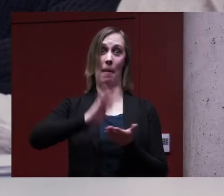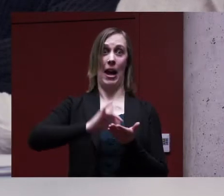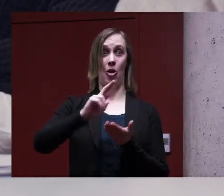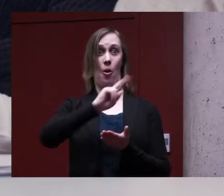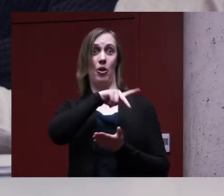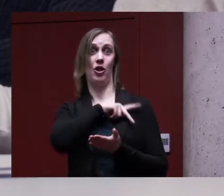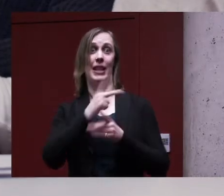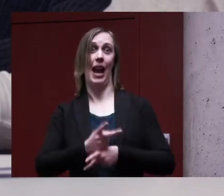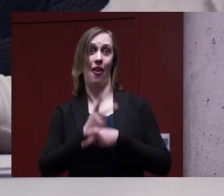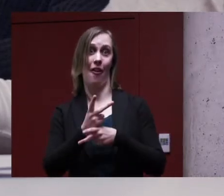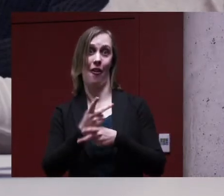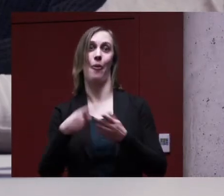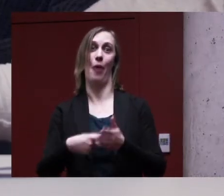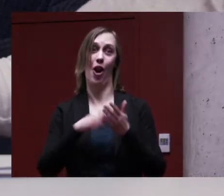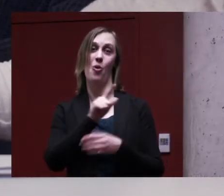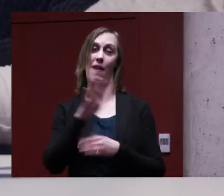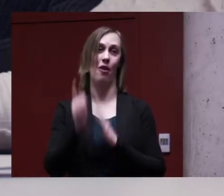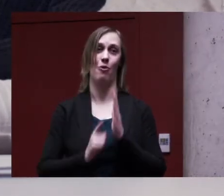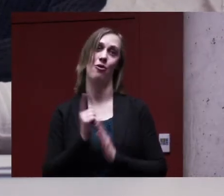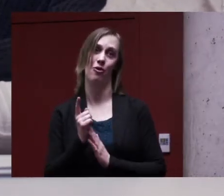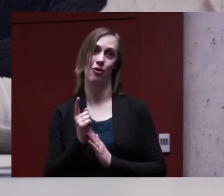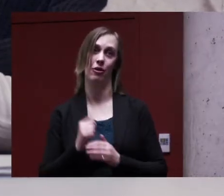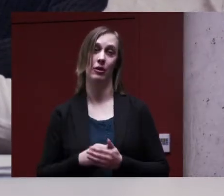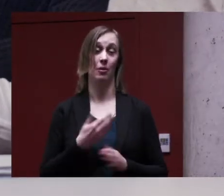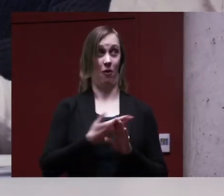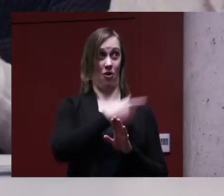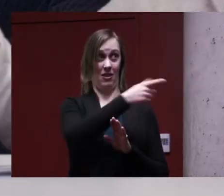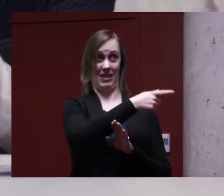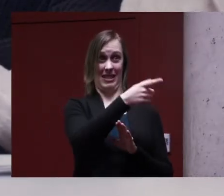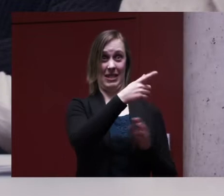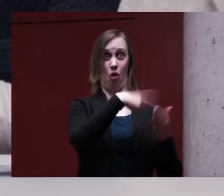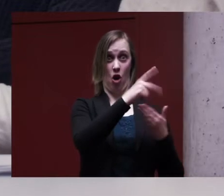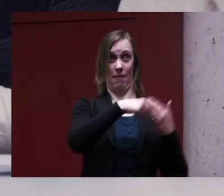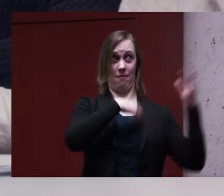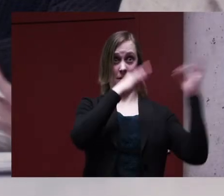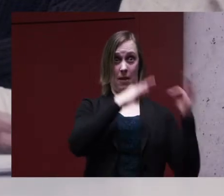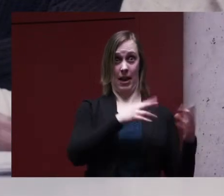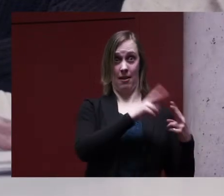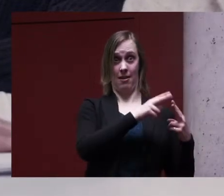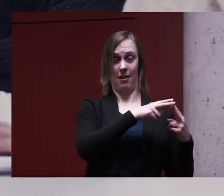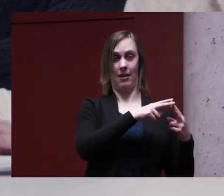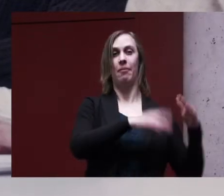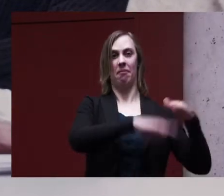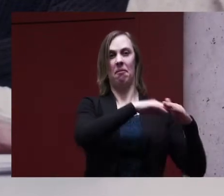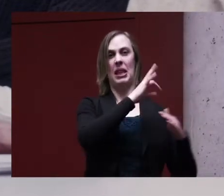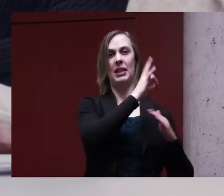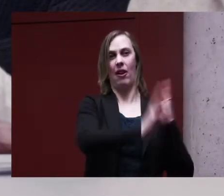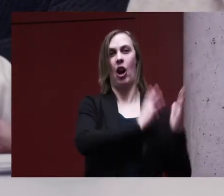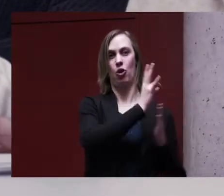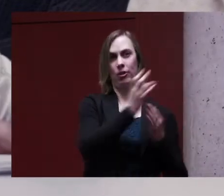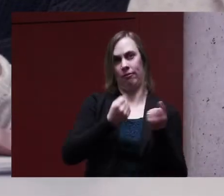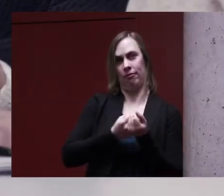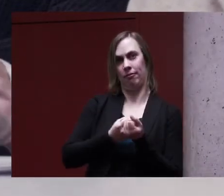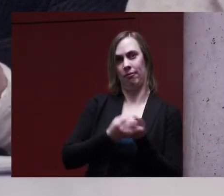The before-mentioned public programs at the maximum level only cover 7 hours of care per day, which leaves